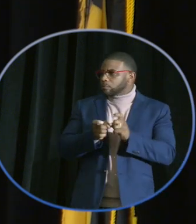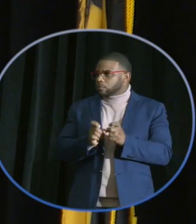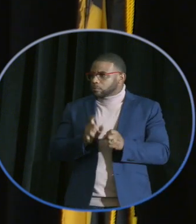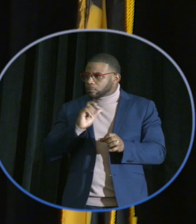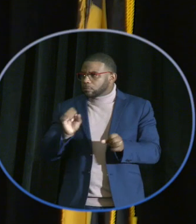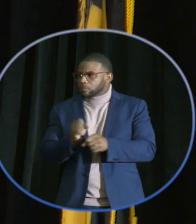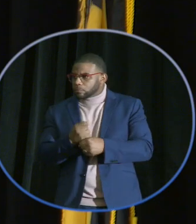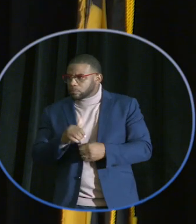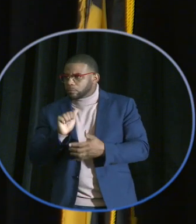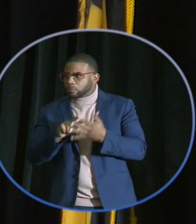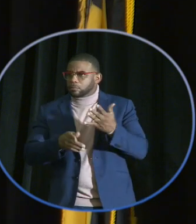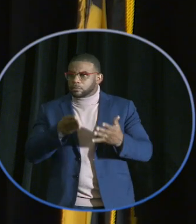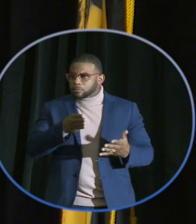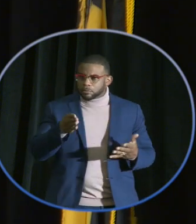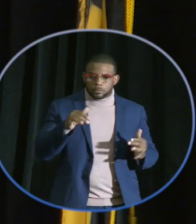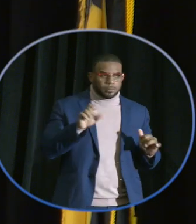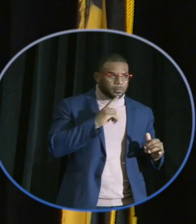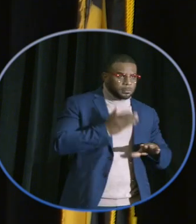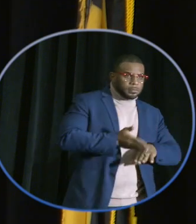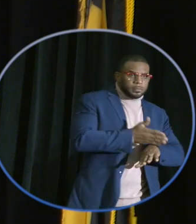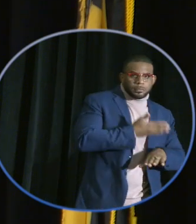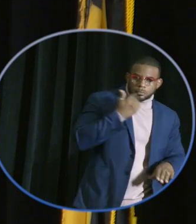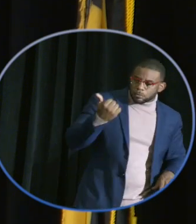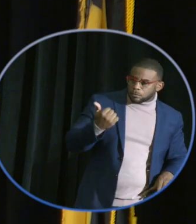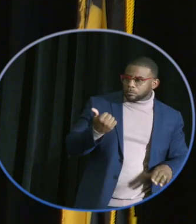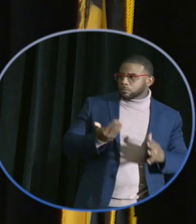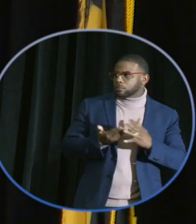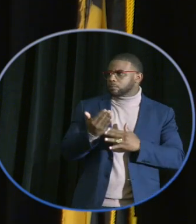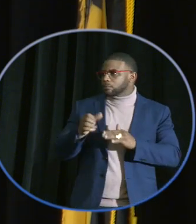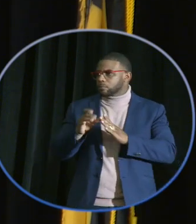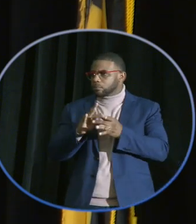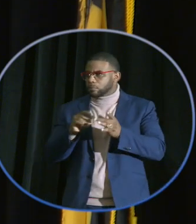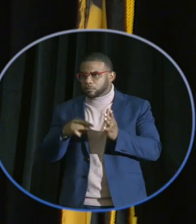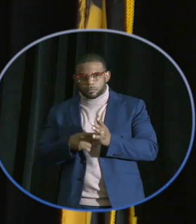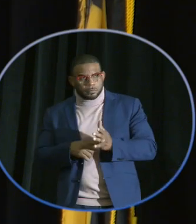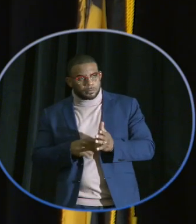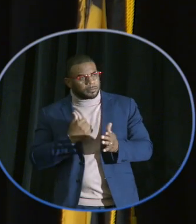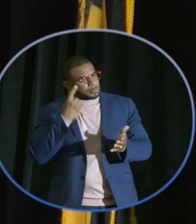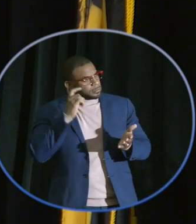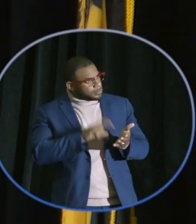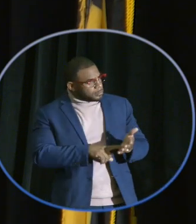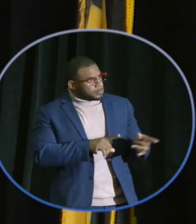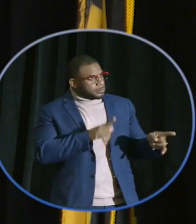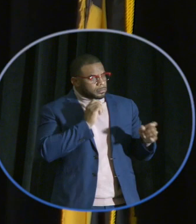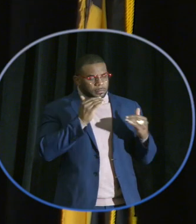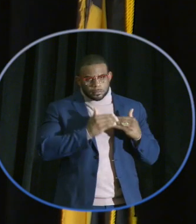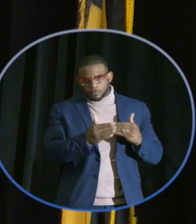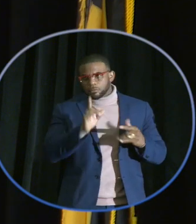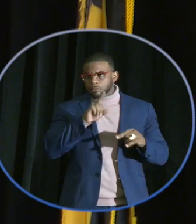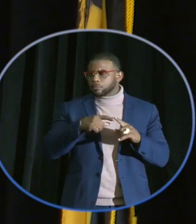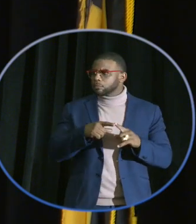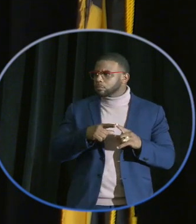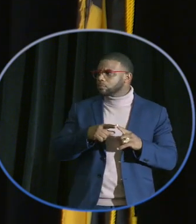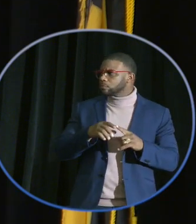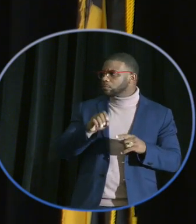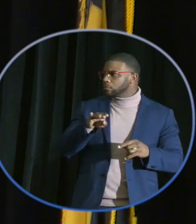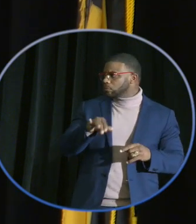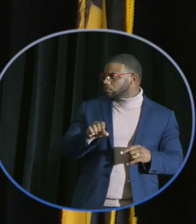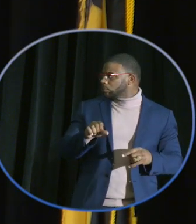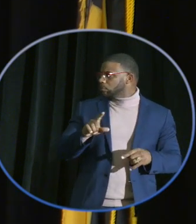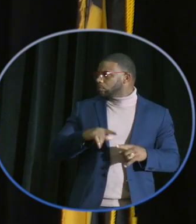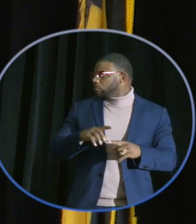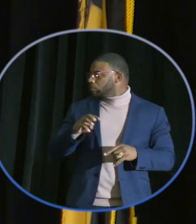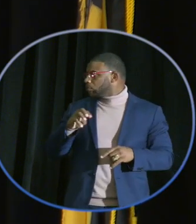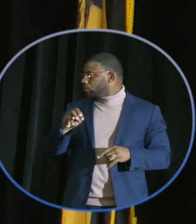can be made, so that Baltimore can be better. So I say this, and I know we bring forward and we talk about Otis Rowley,